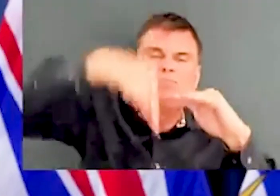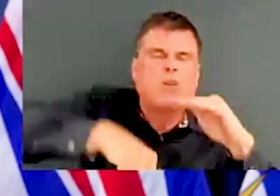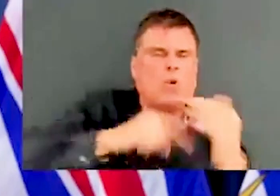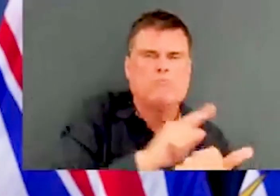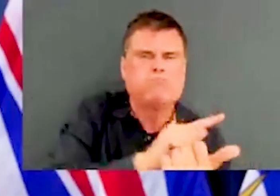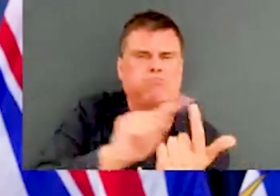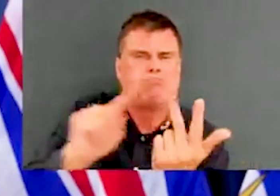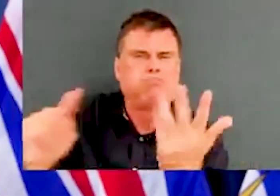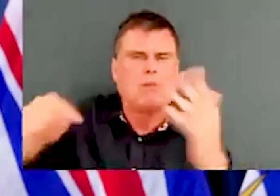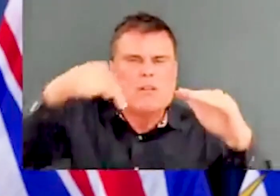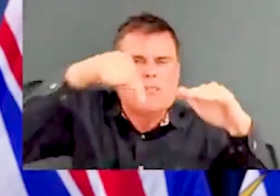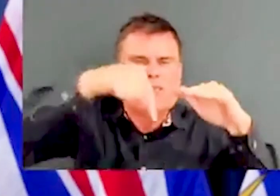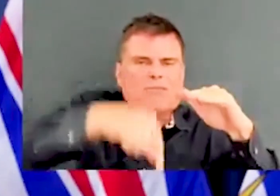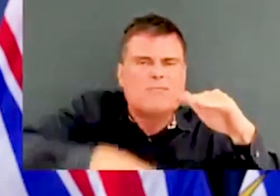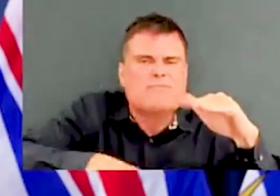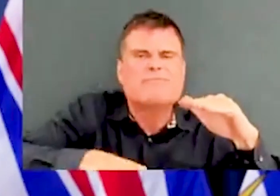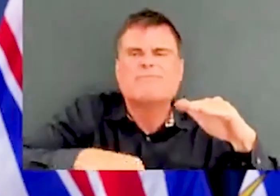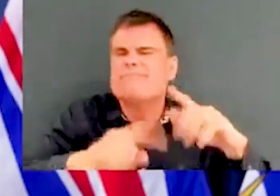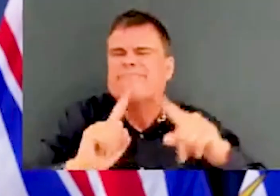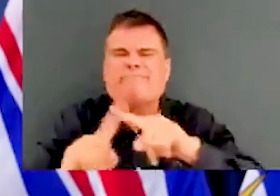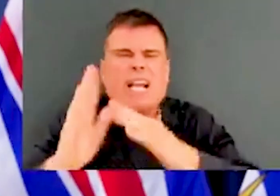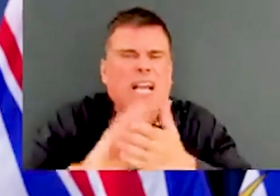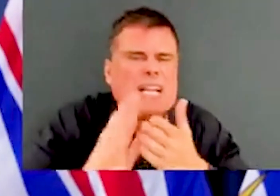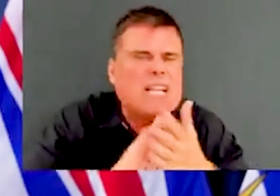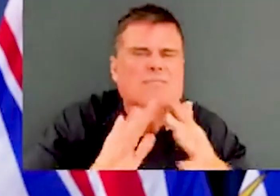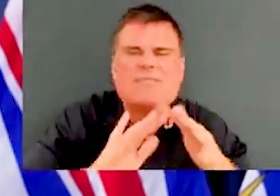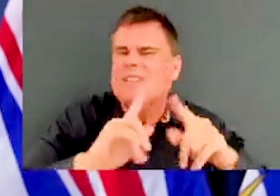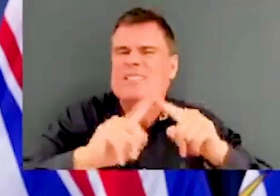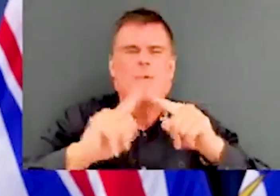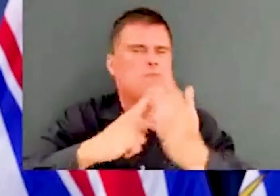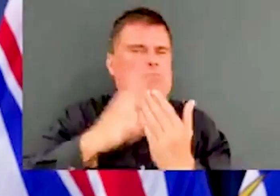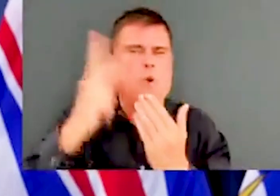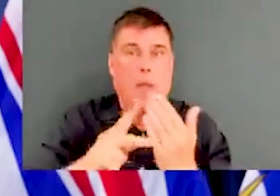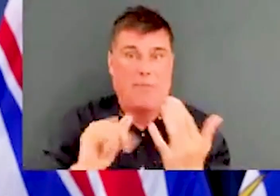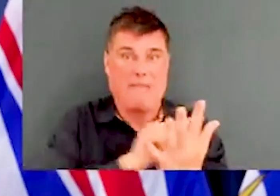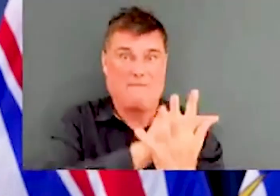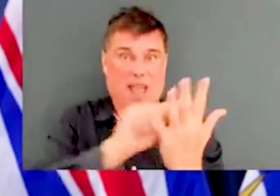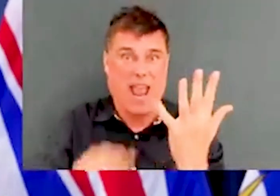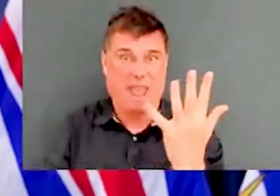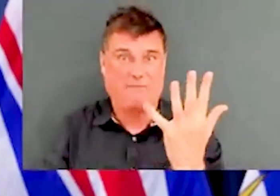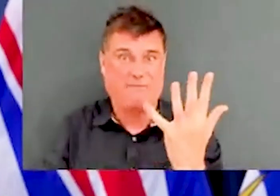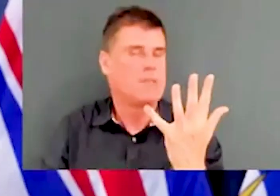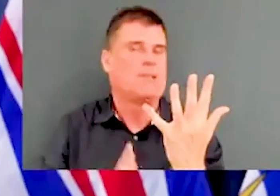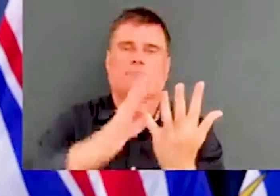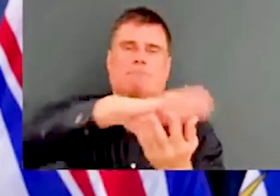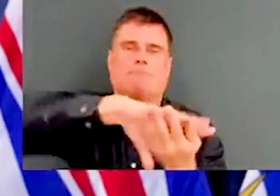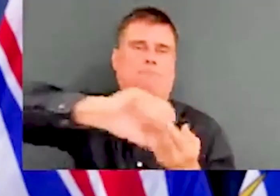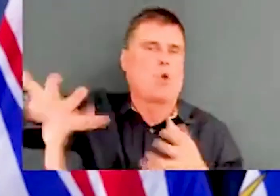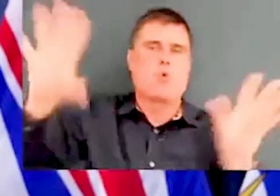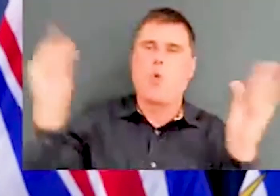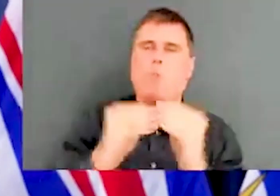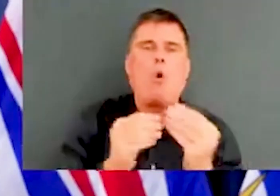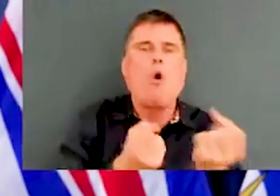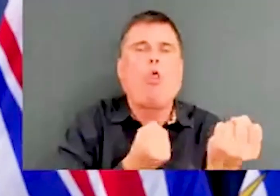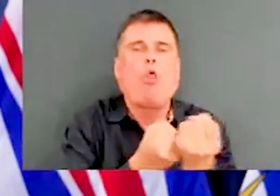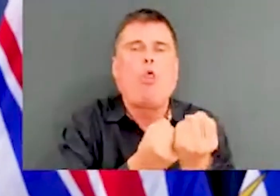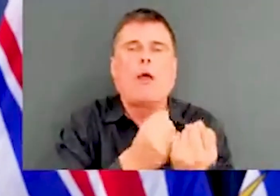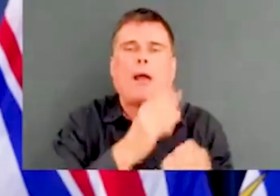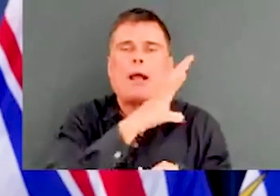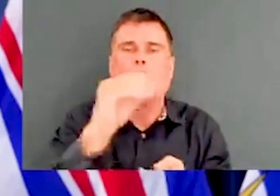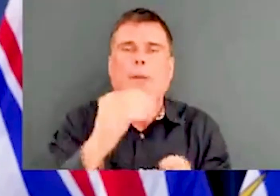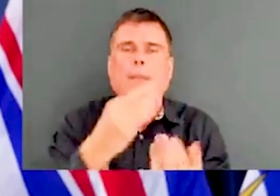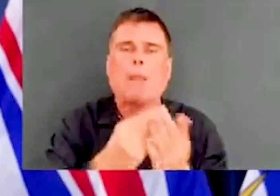will result in a better return on resources for British Columbians. Producers will now pay a 5% royalty rate during